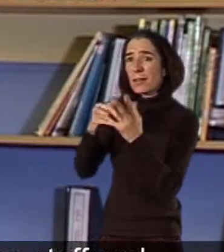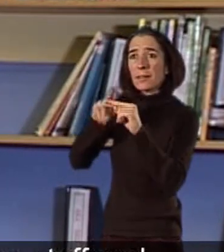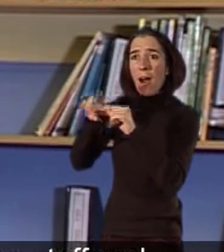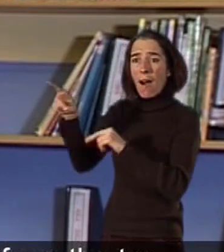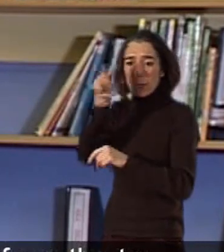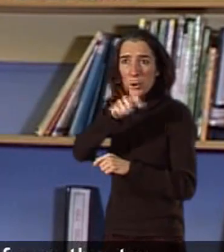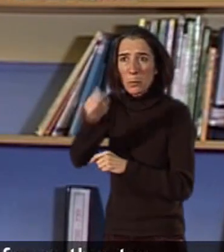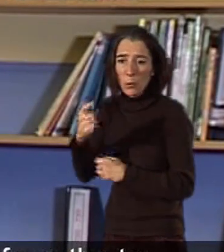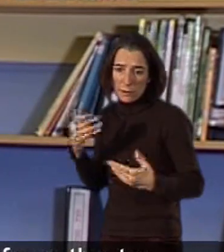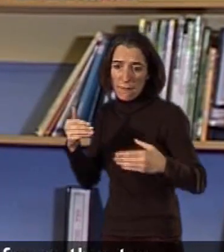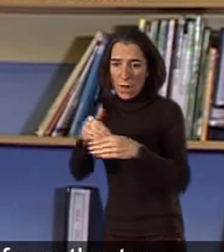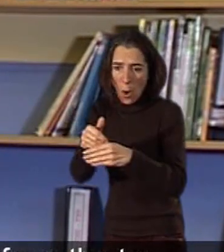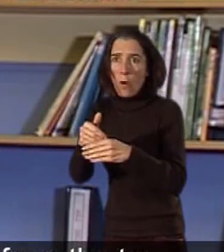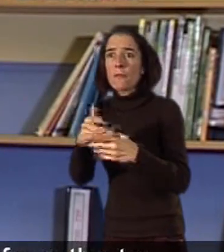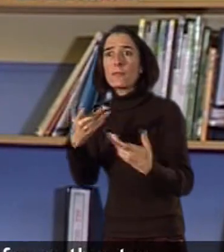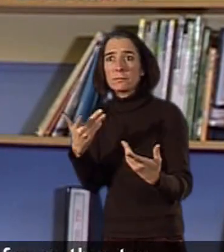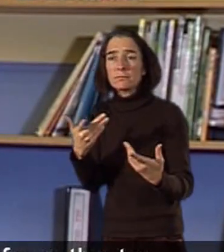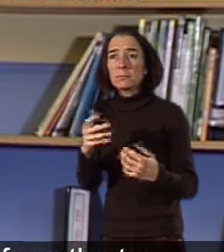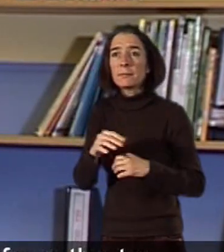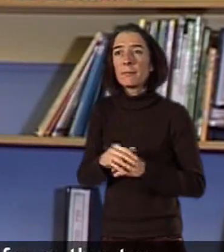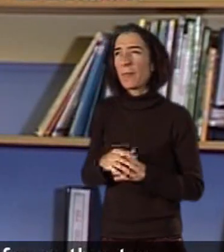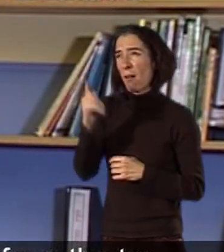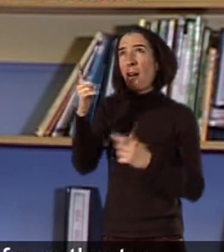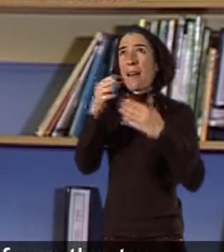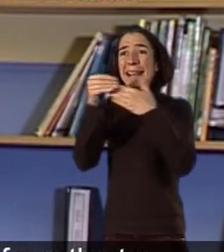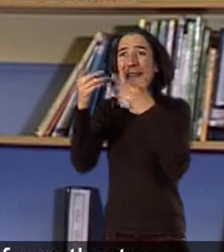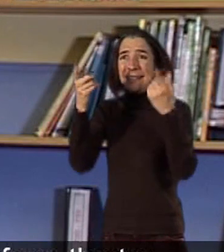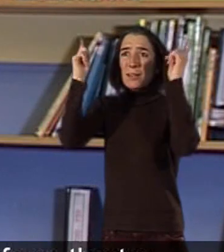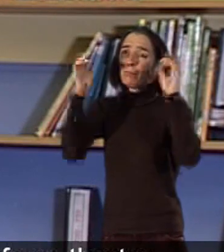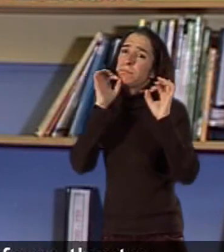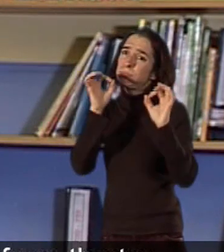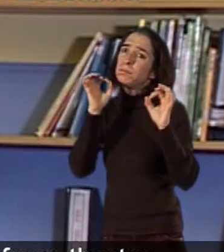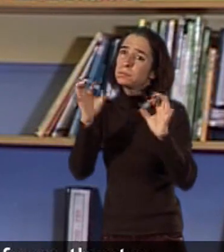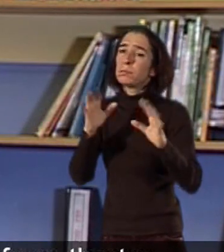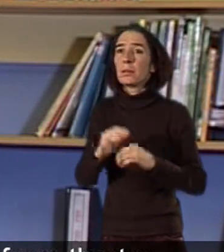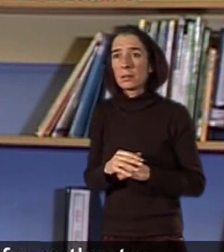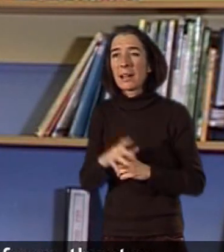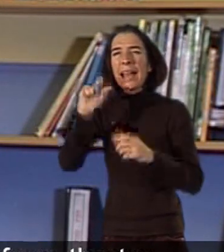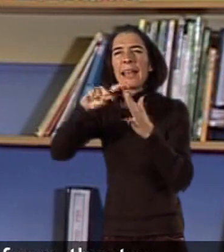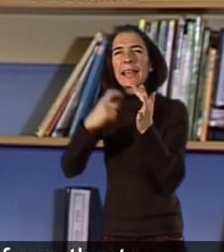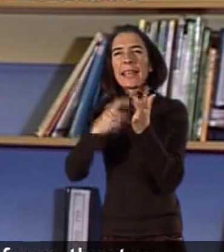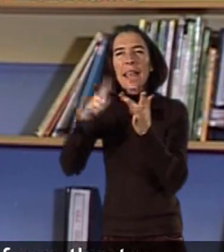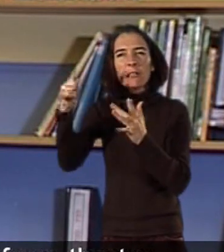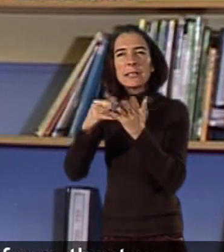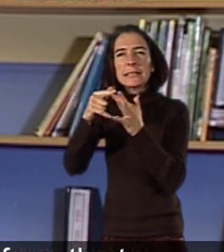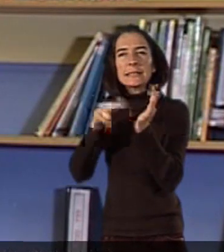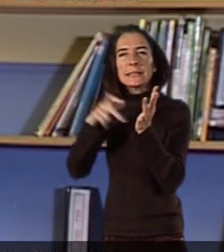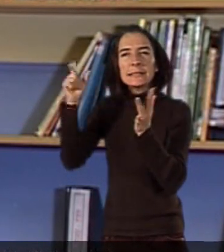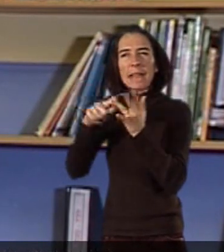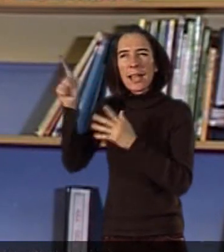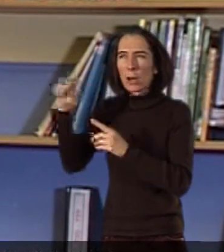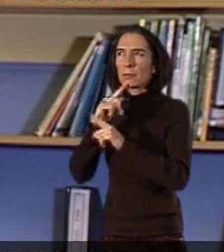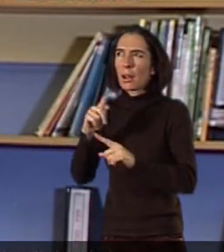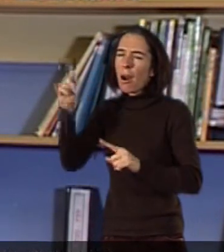school are involved in this. And we get a splendid lead from the top. And Kerry, as the SENCO, does a huge amount of